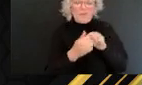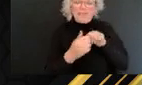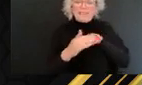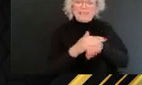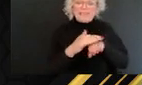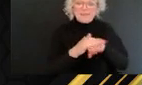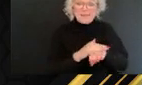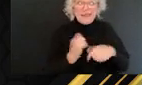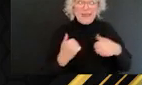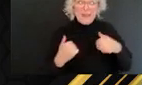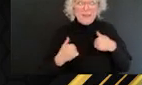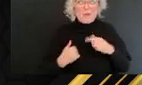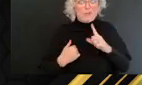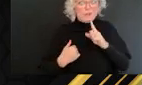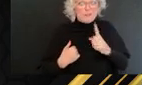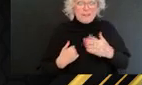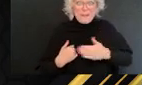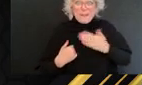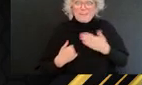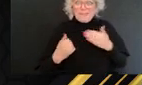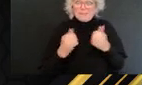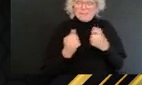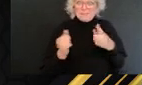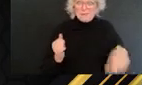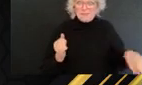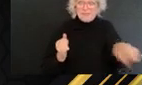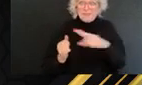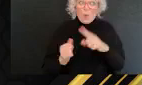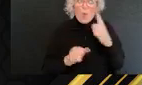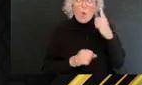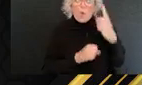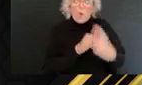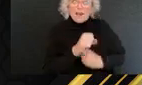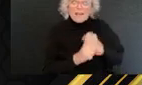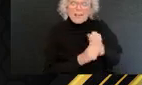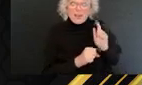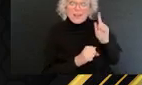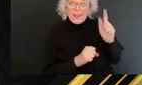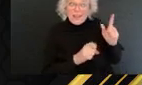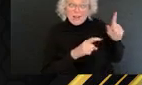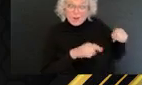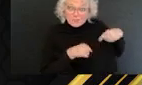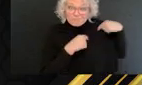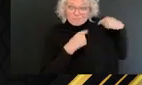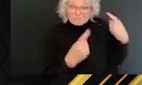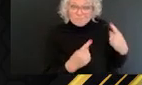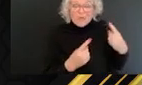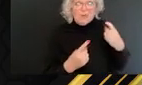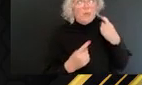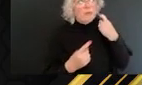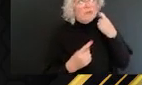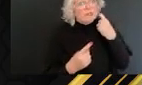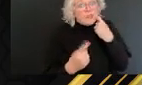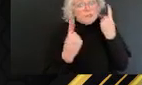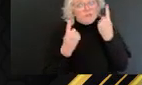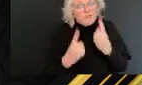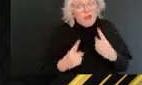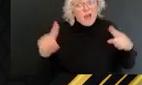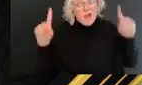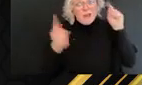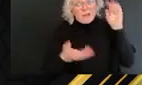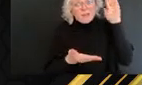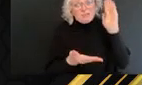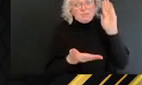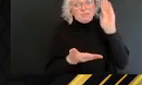accessibility. And it is really great to be here with you all a year later, where we are just starting to creep out of this